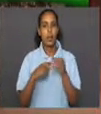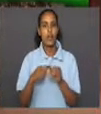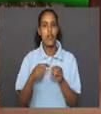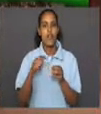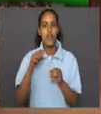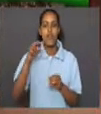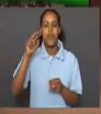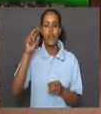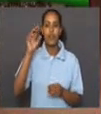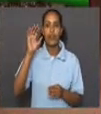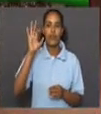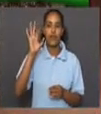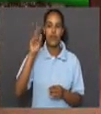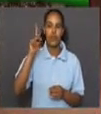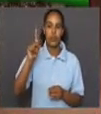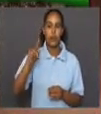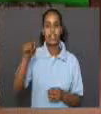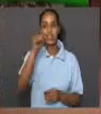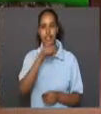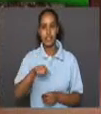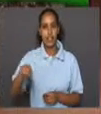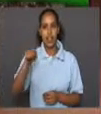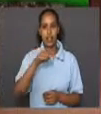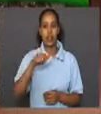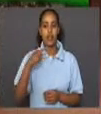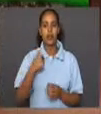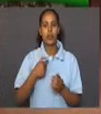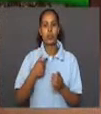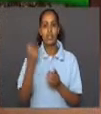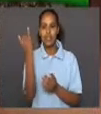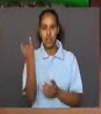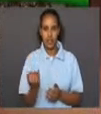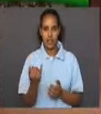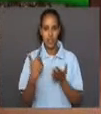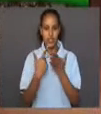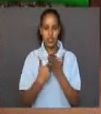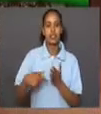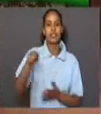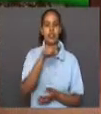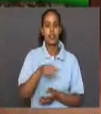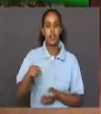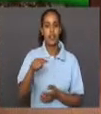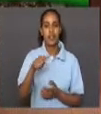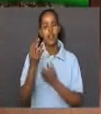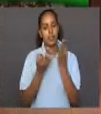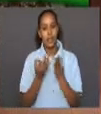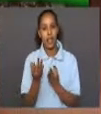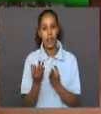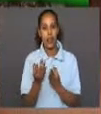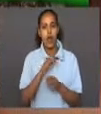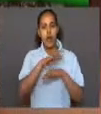the phosphorus cycle. We will look at a diagram of this cycle and we will